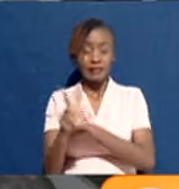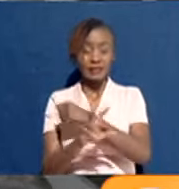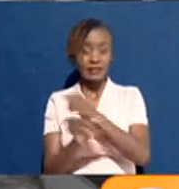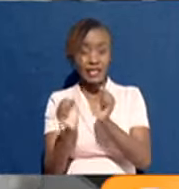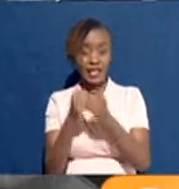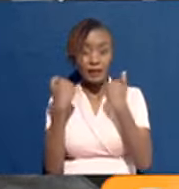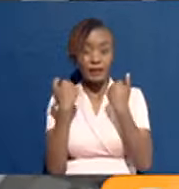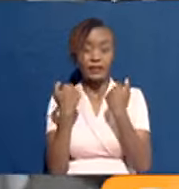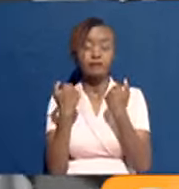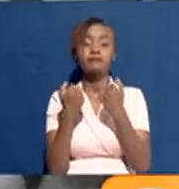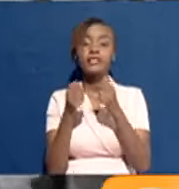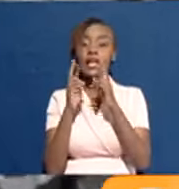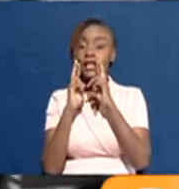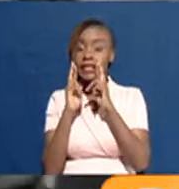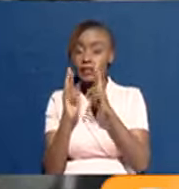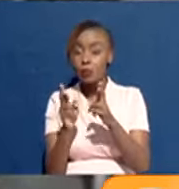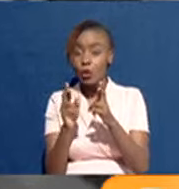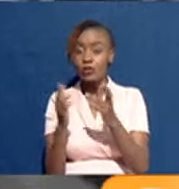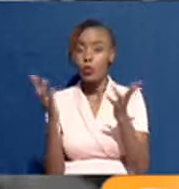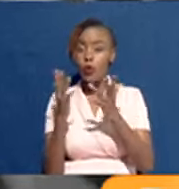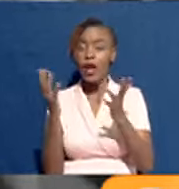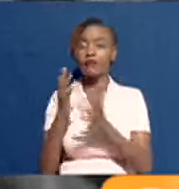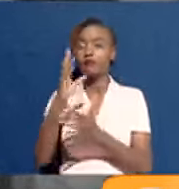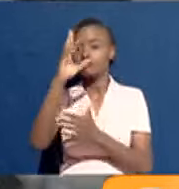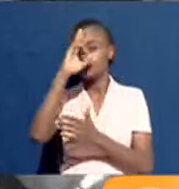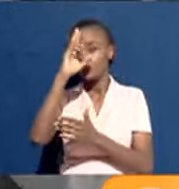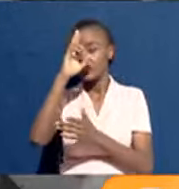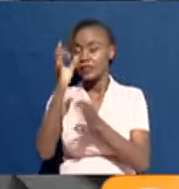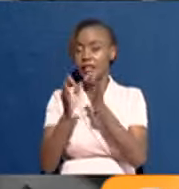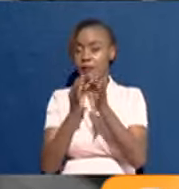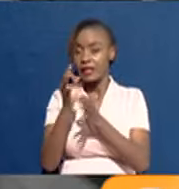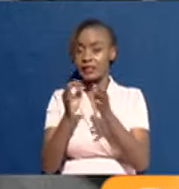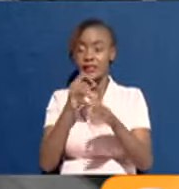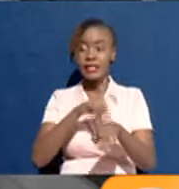reported at the Embakasi police station, with